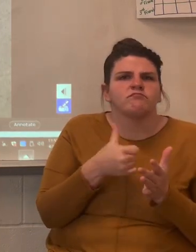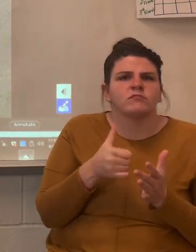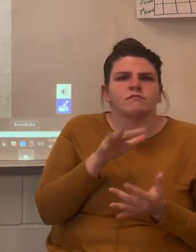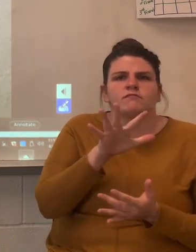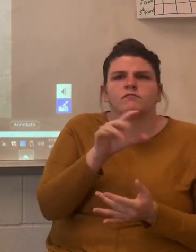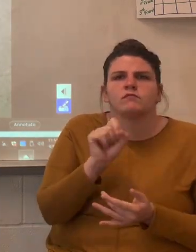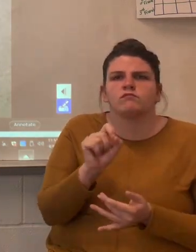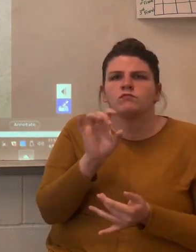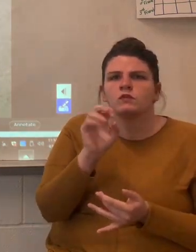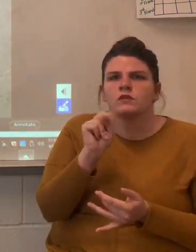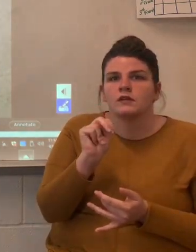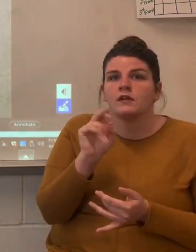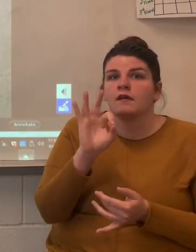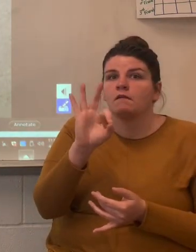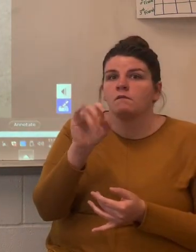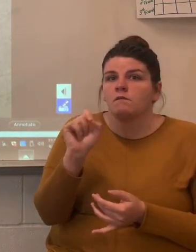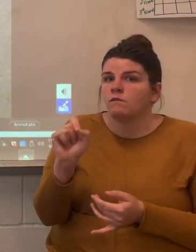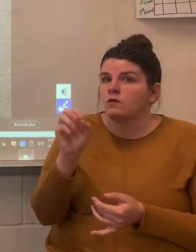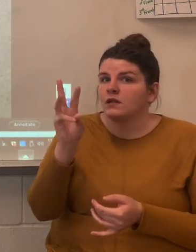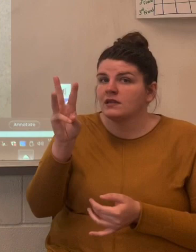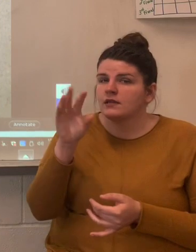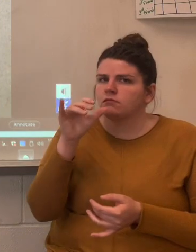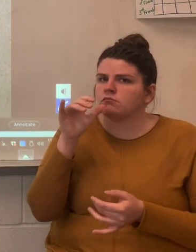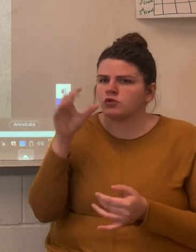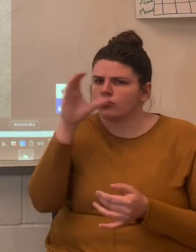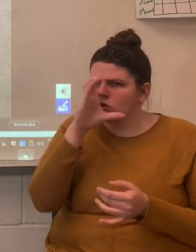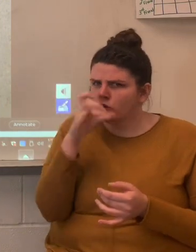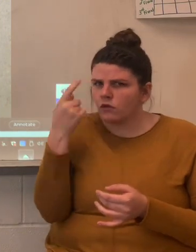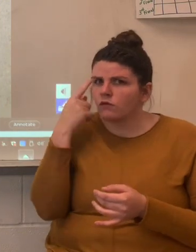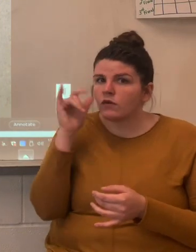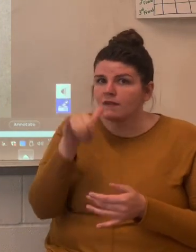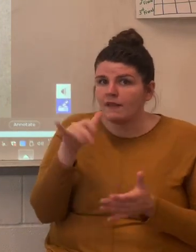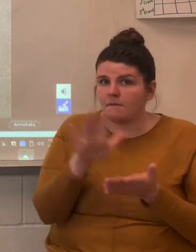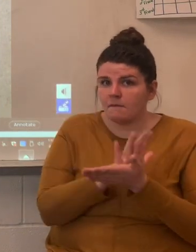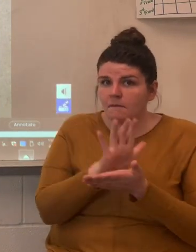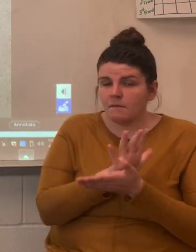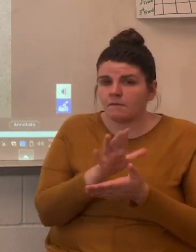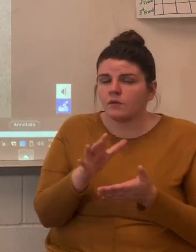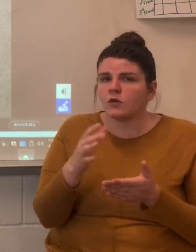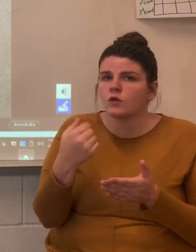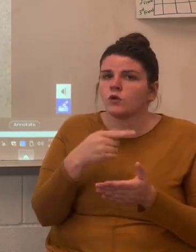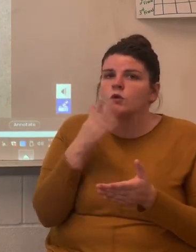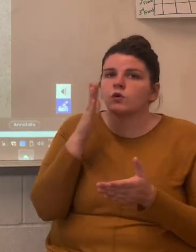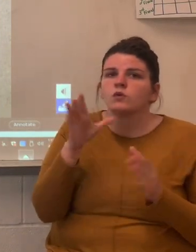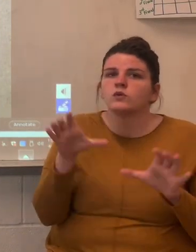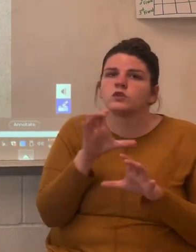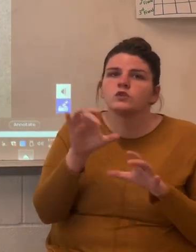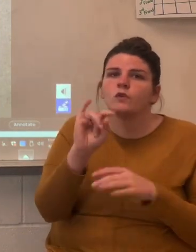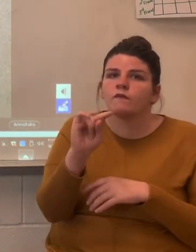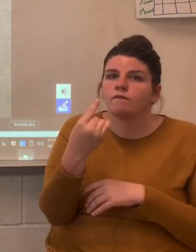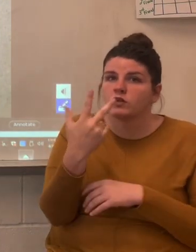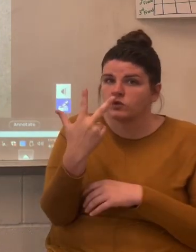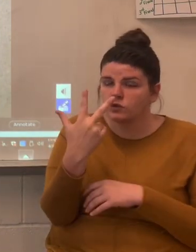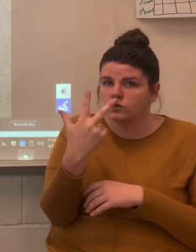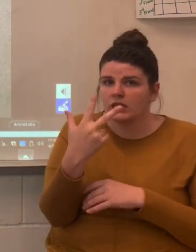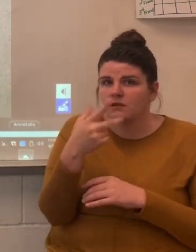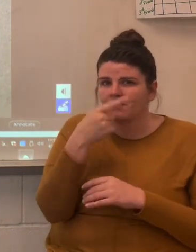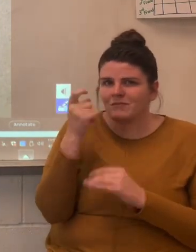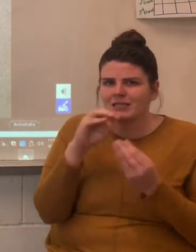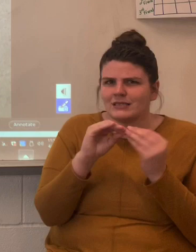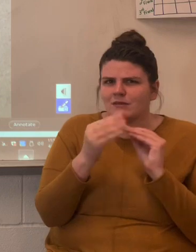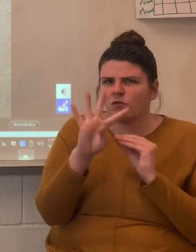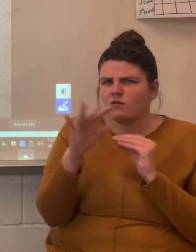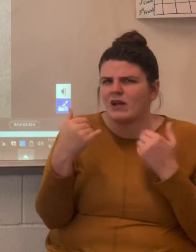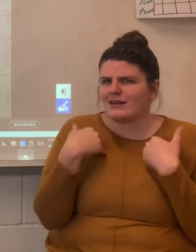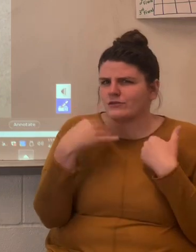5.NF.6. So that's what worksheet you're looking for. Okay. We're going to do our first 3 because number 4 has 3 parts.